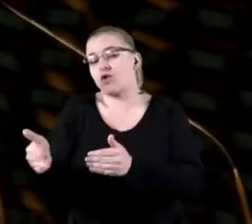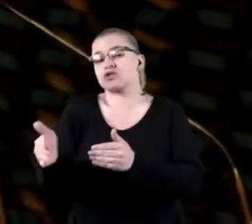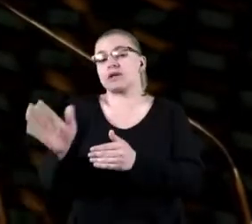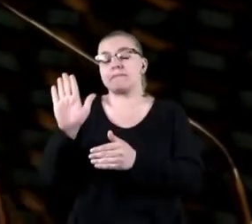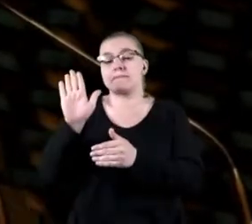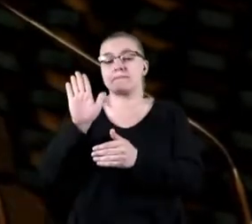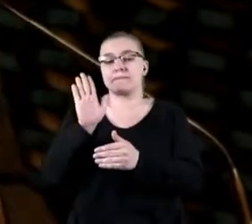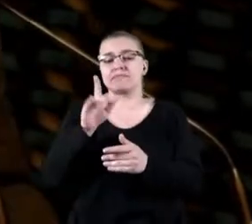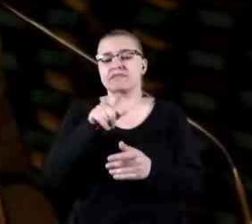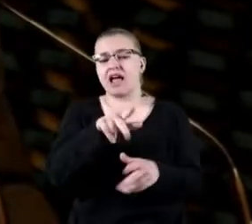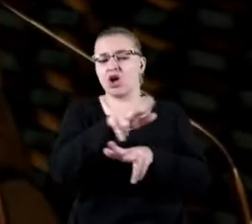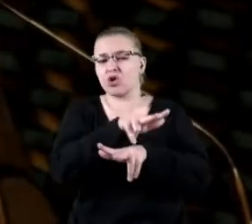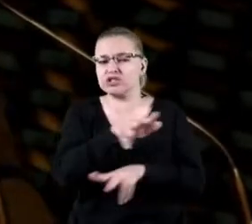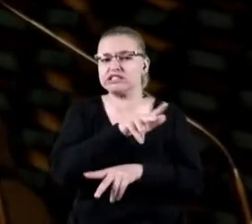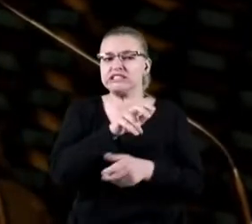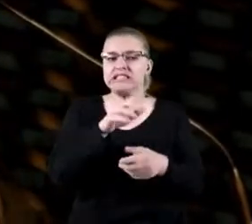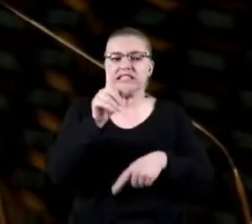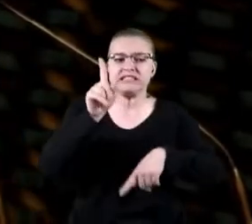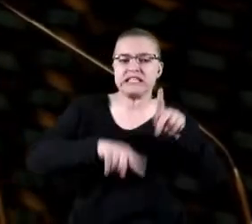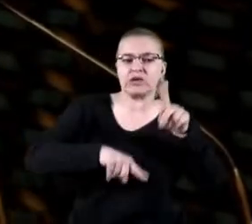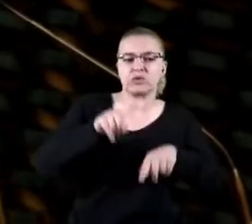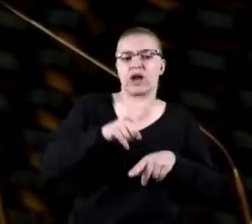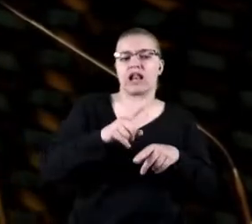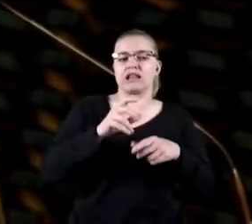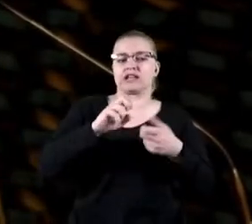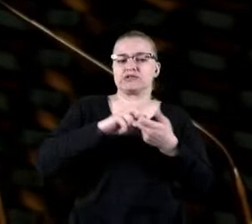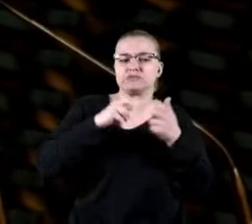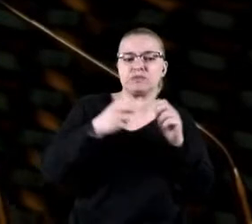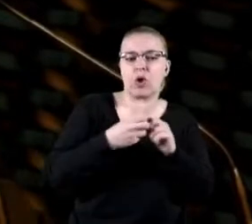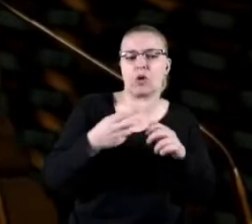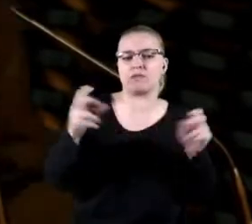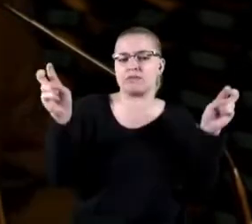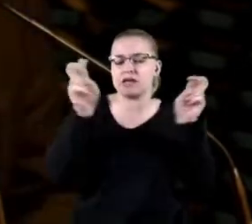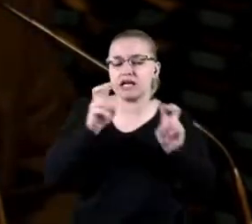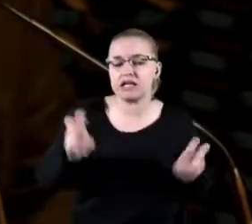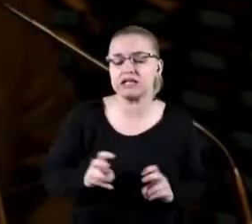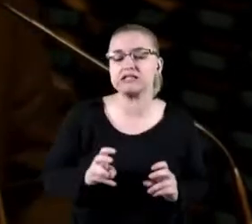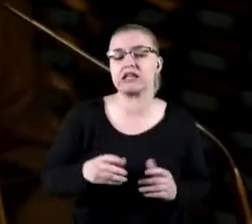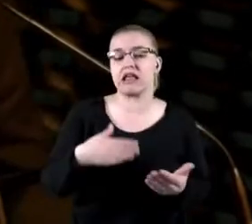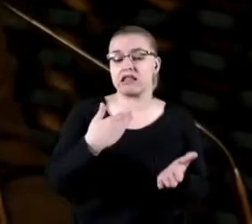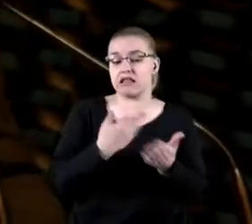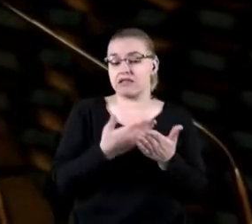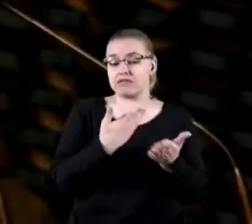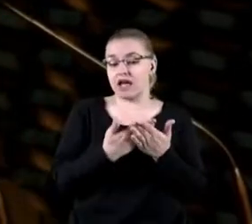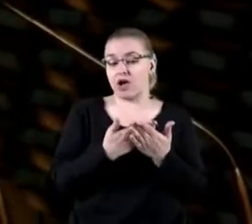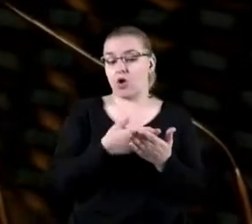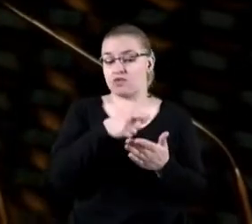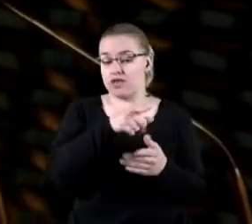that are trying to manage and cope with natural disasters,